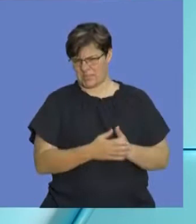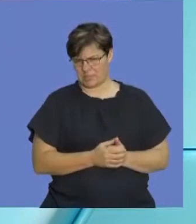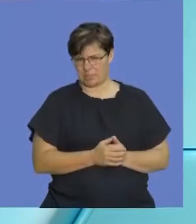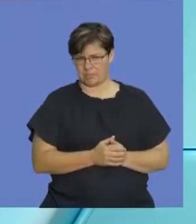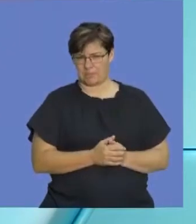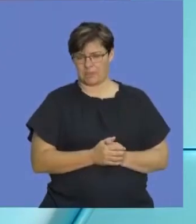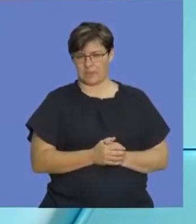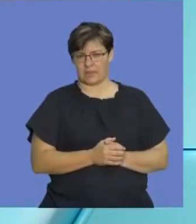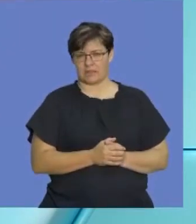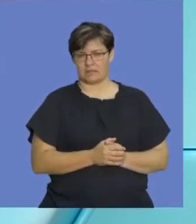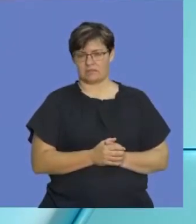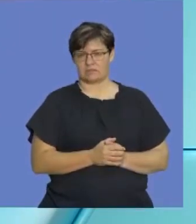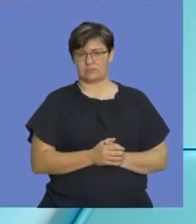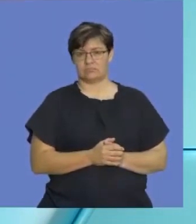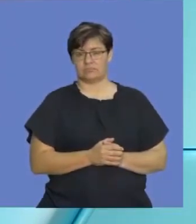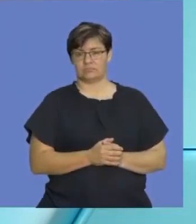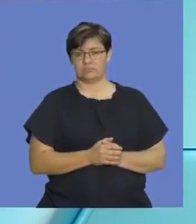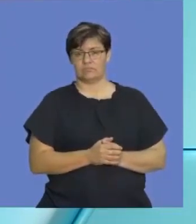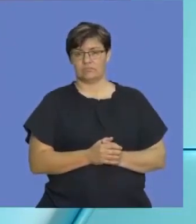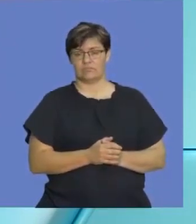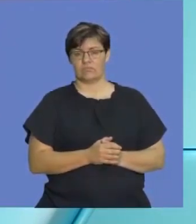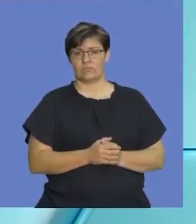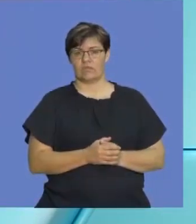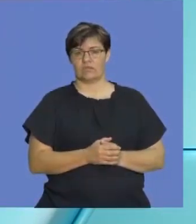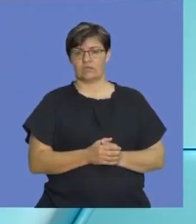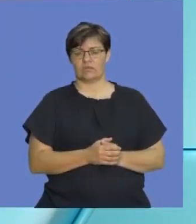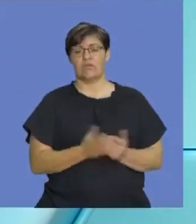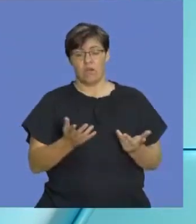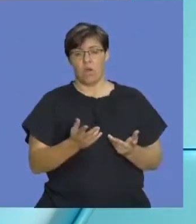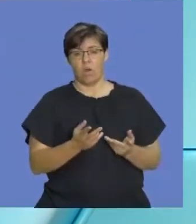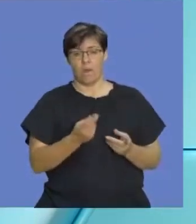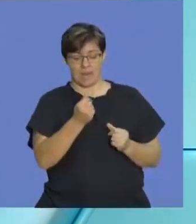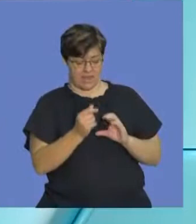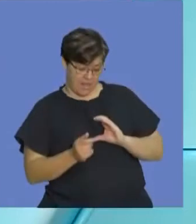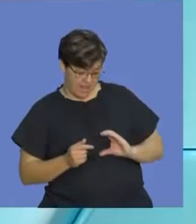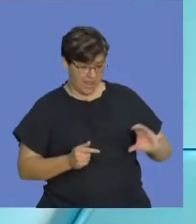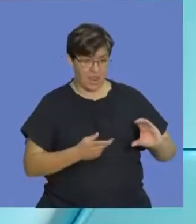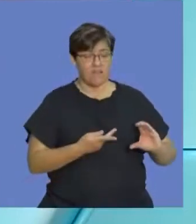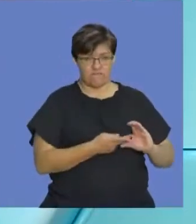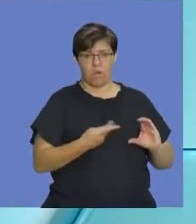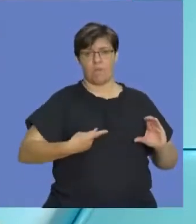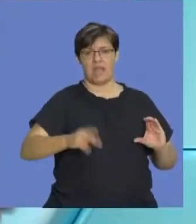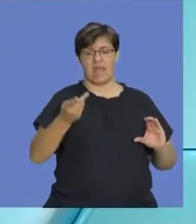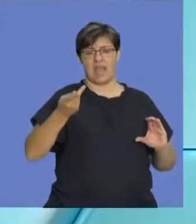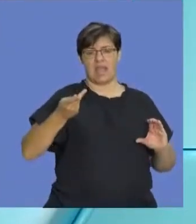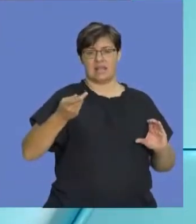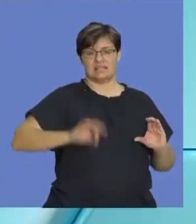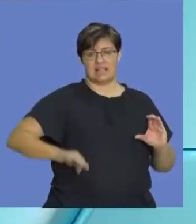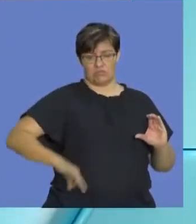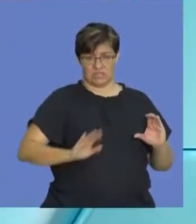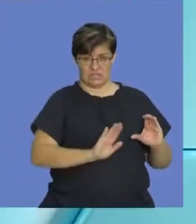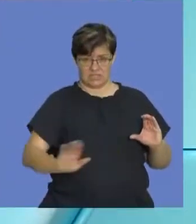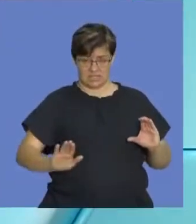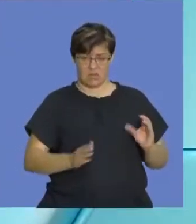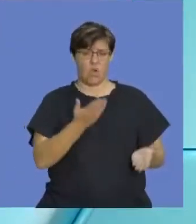You've paid your wages, or you've made provision for your wages via your wage journal or your salaries journal.